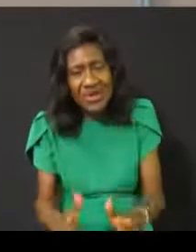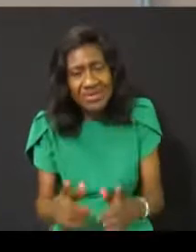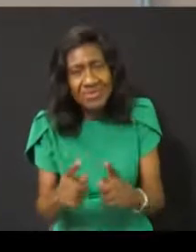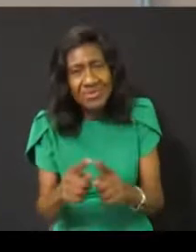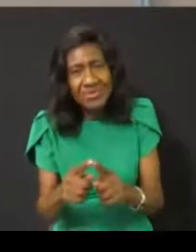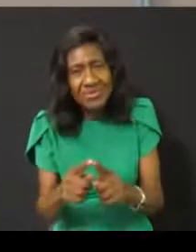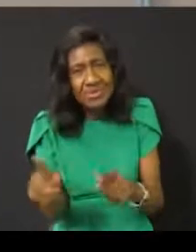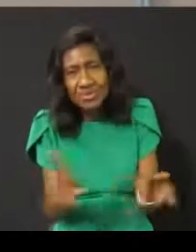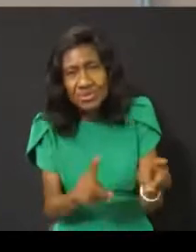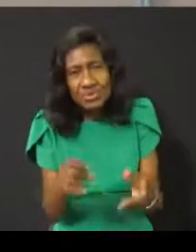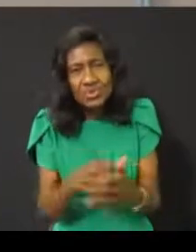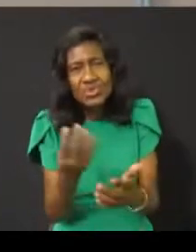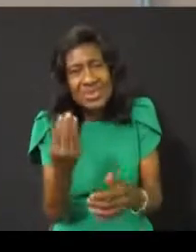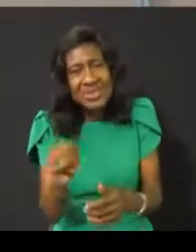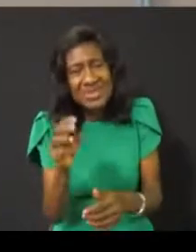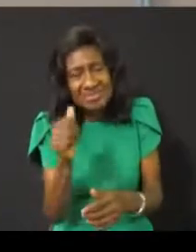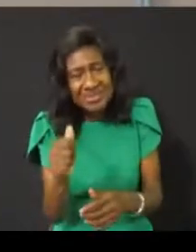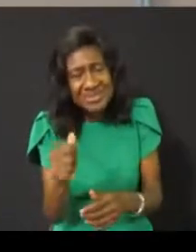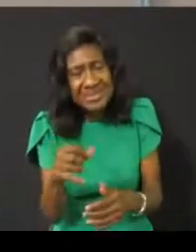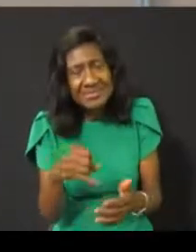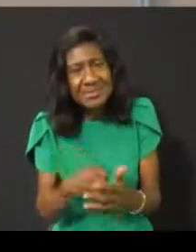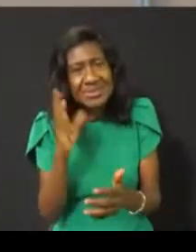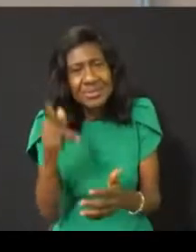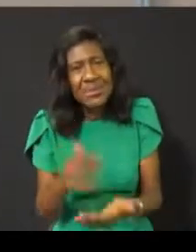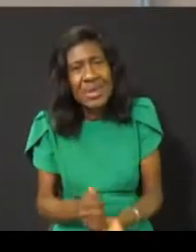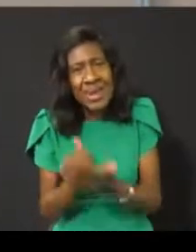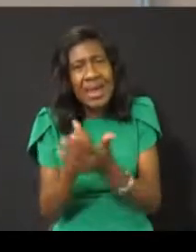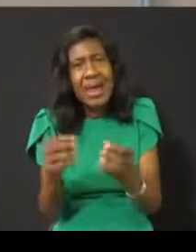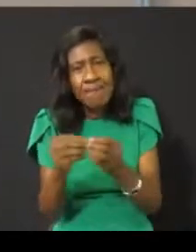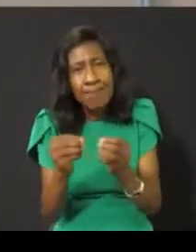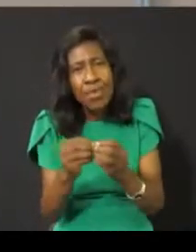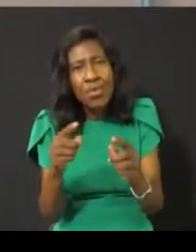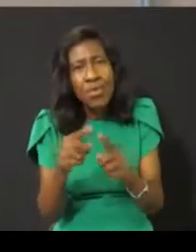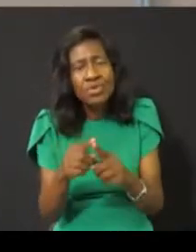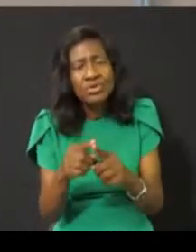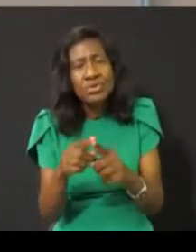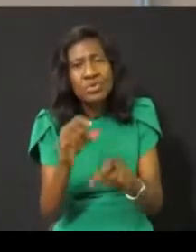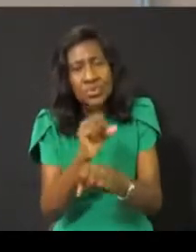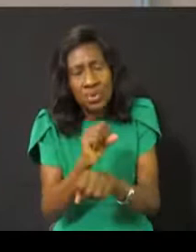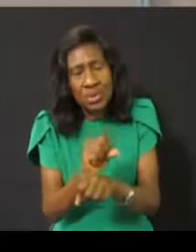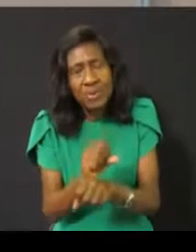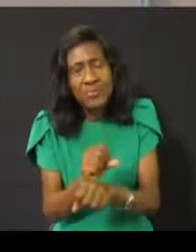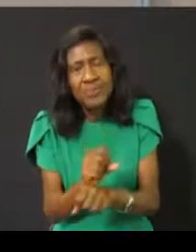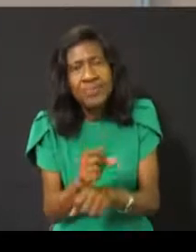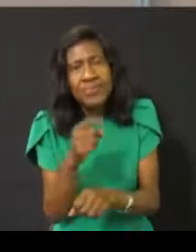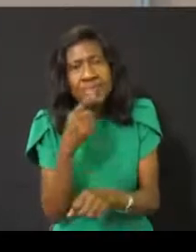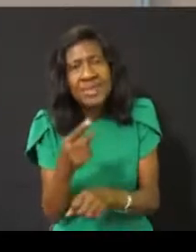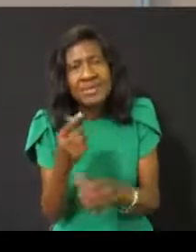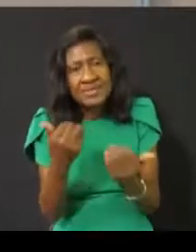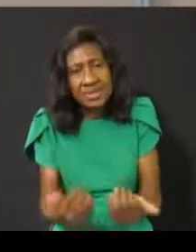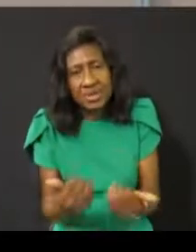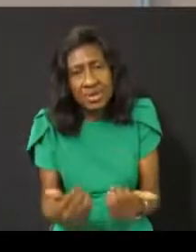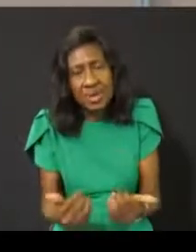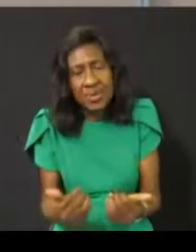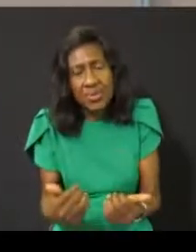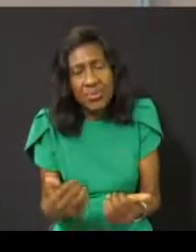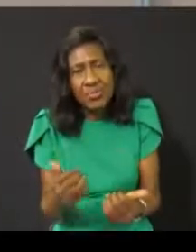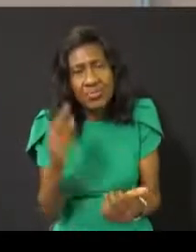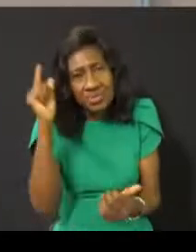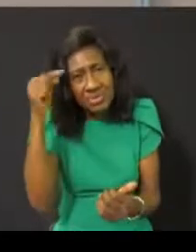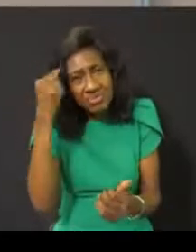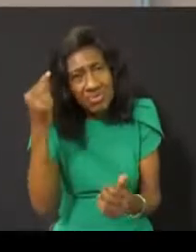to service, providing transport to returning visitors. Right now, the government is managing and meeting the cost of the